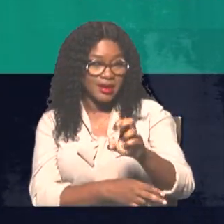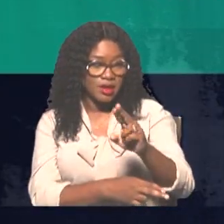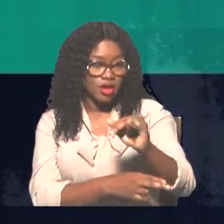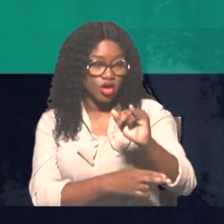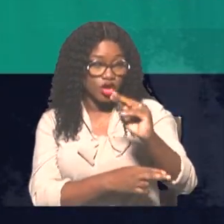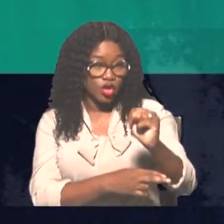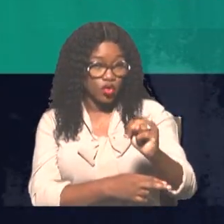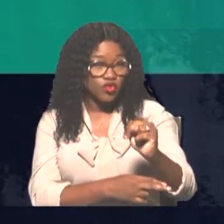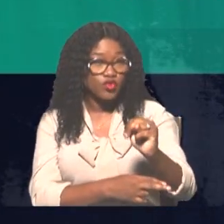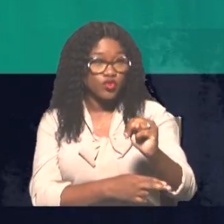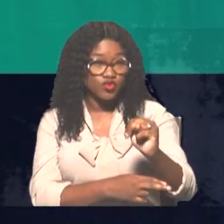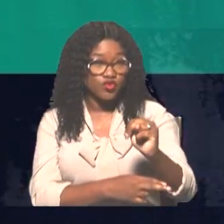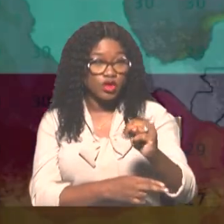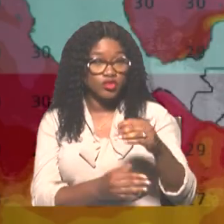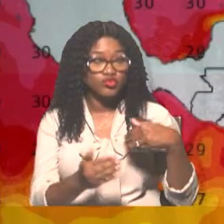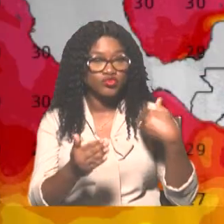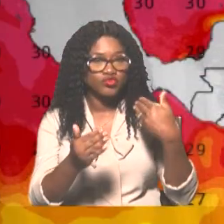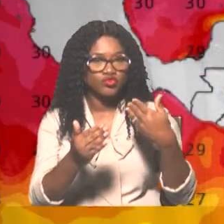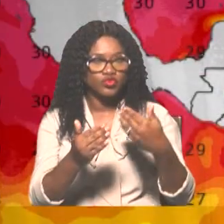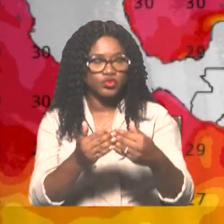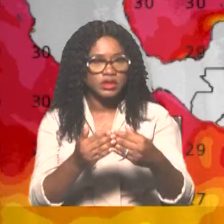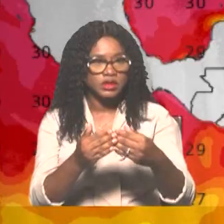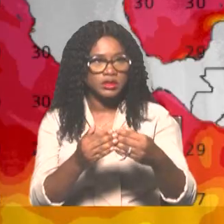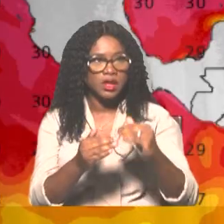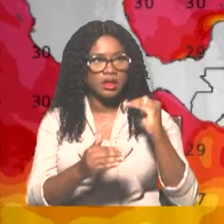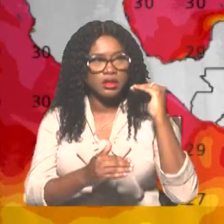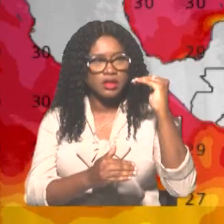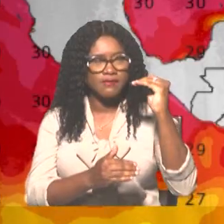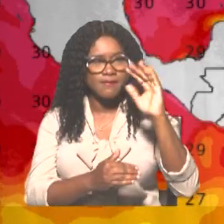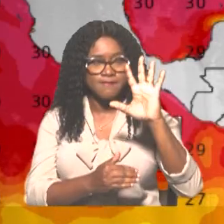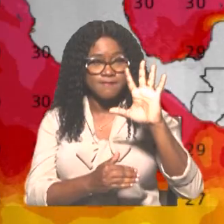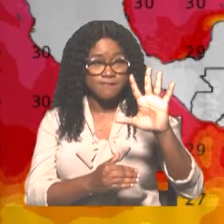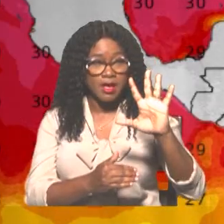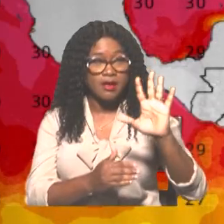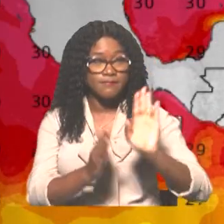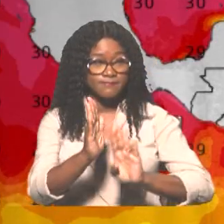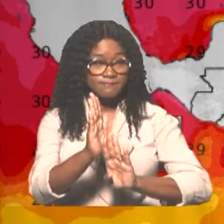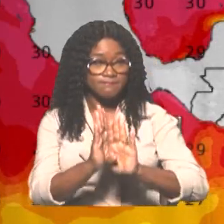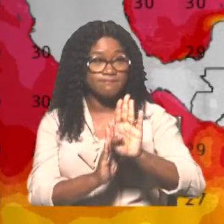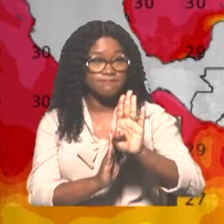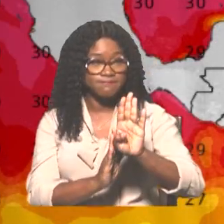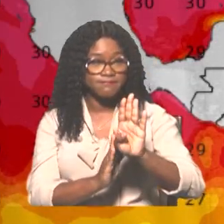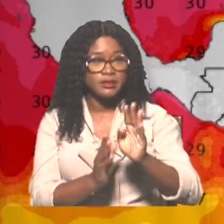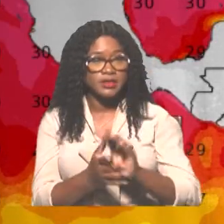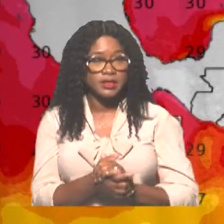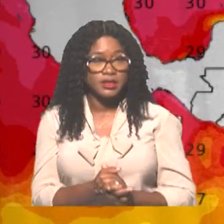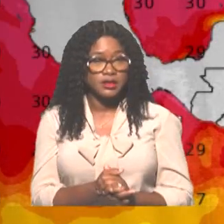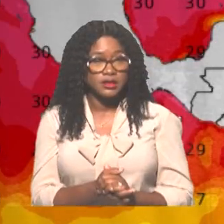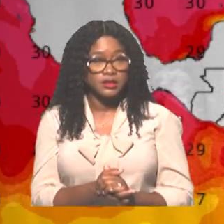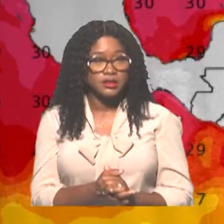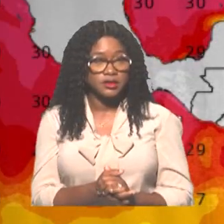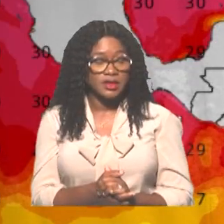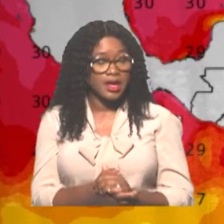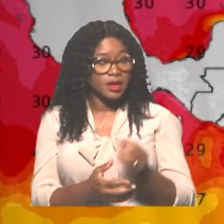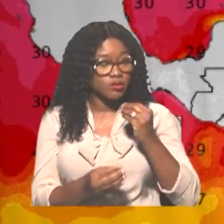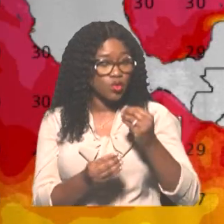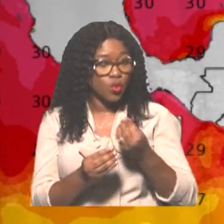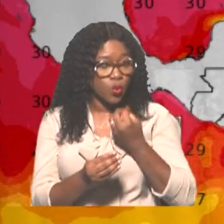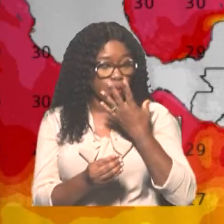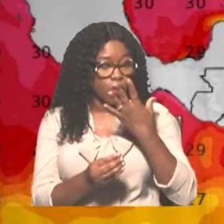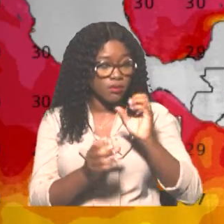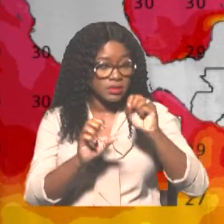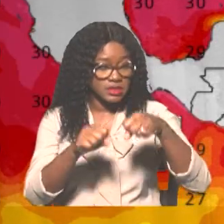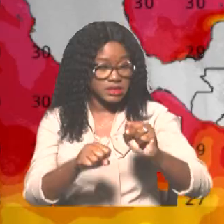on Saturday as it encountered ideal conditions for rapid strengthening, one of which included warmer sea surface